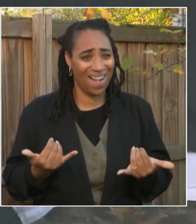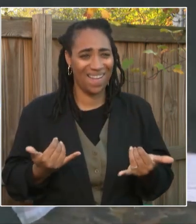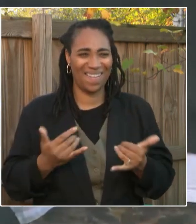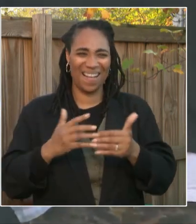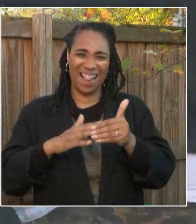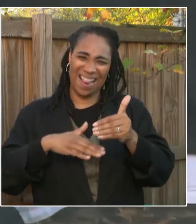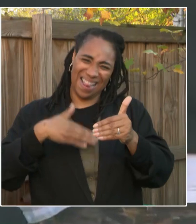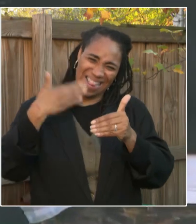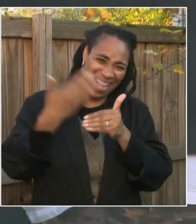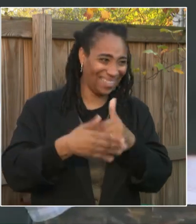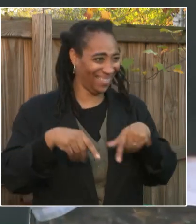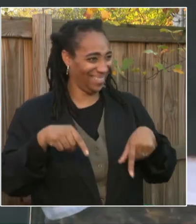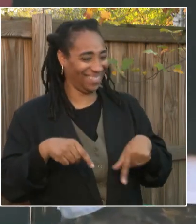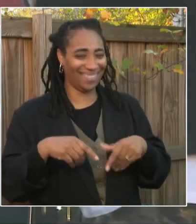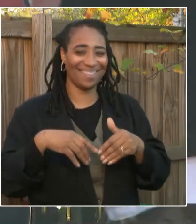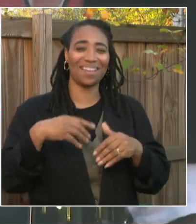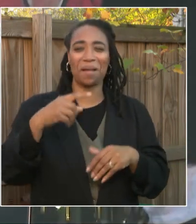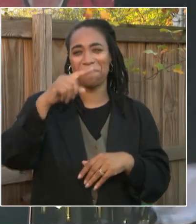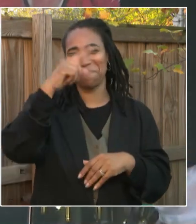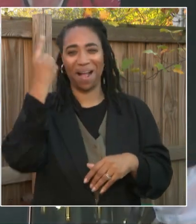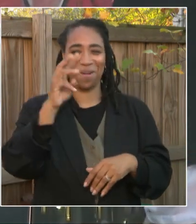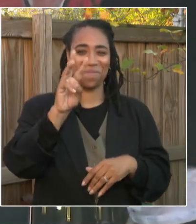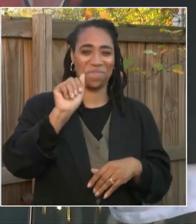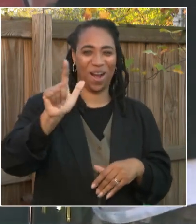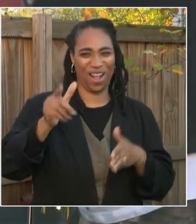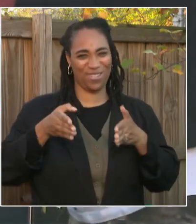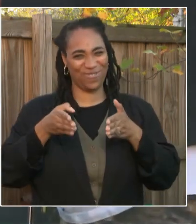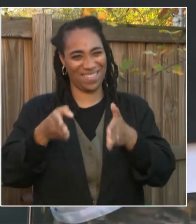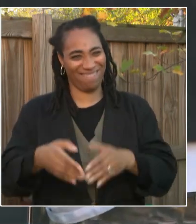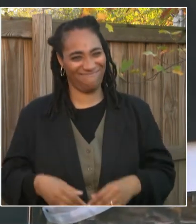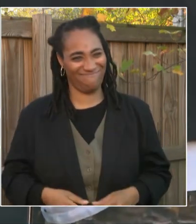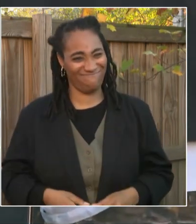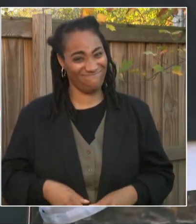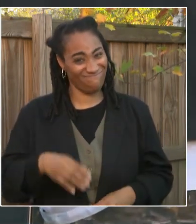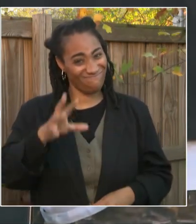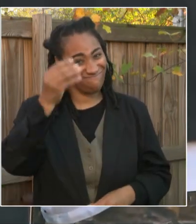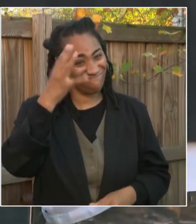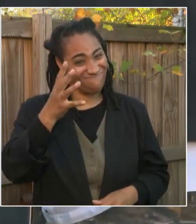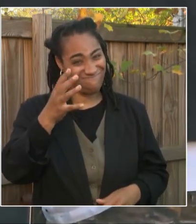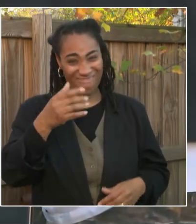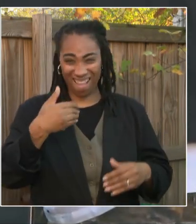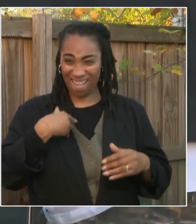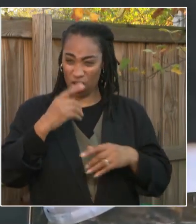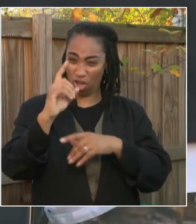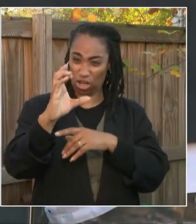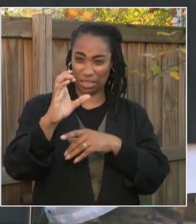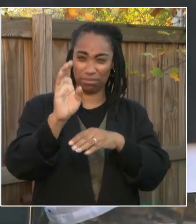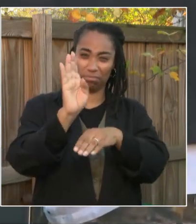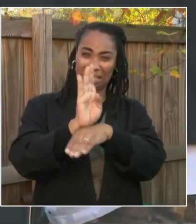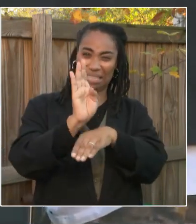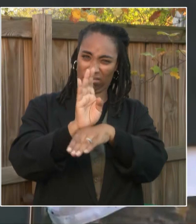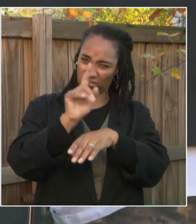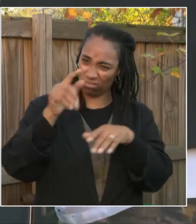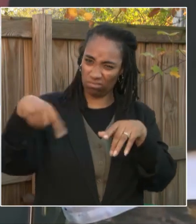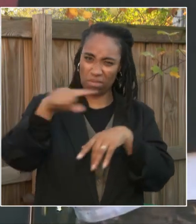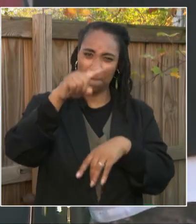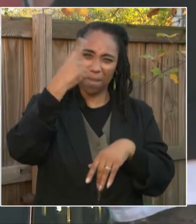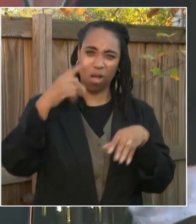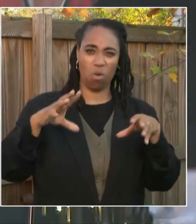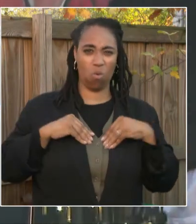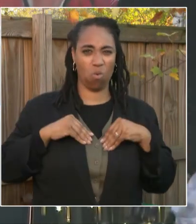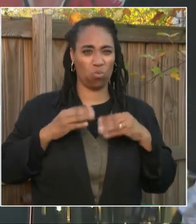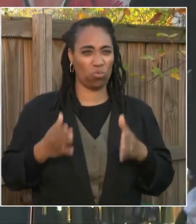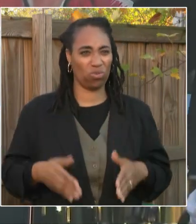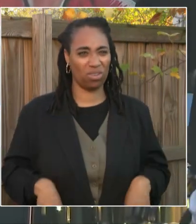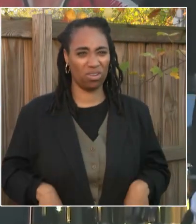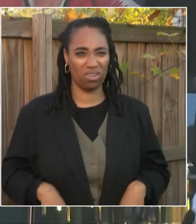We have over 100 black businesses here. And within the next 2 months, not only is the Go-Go